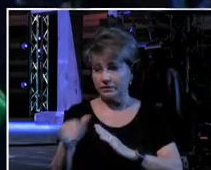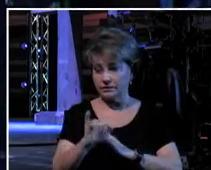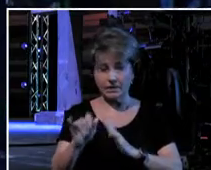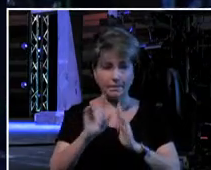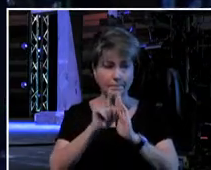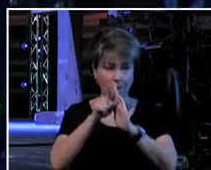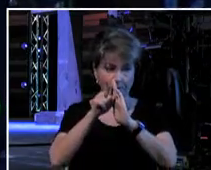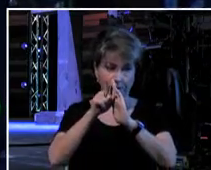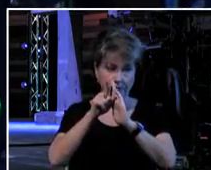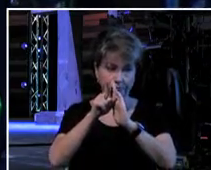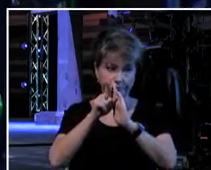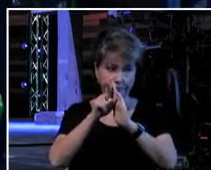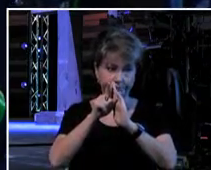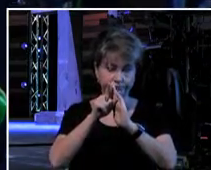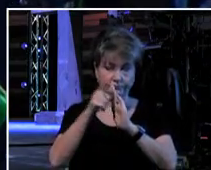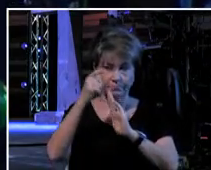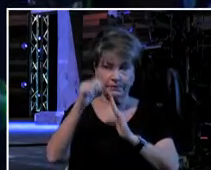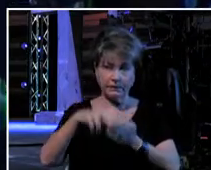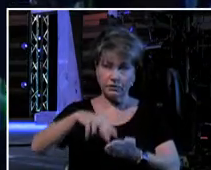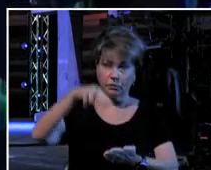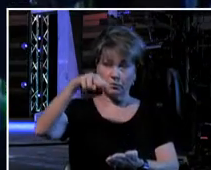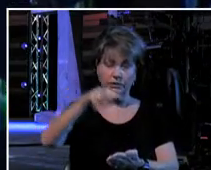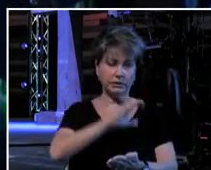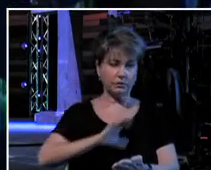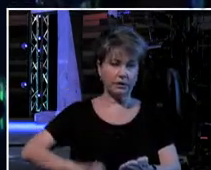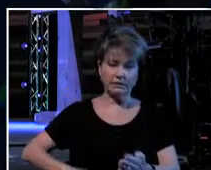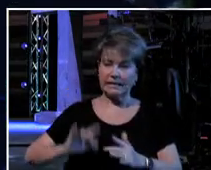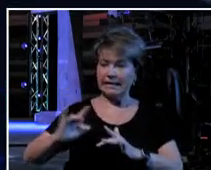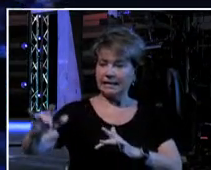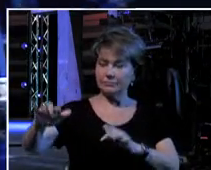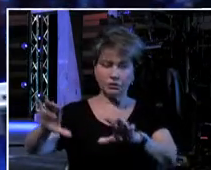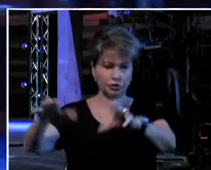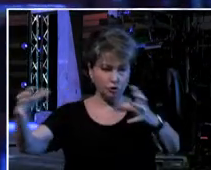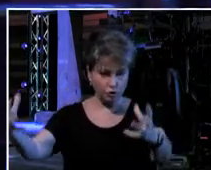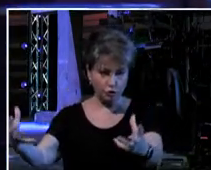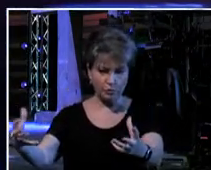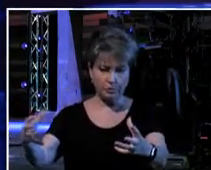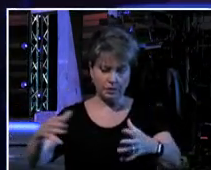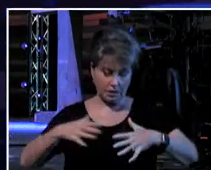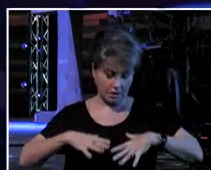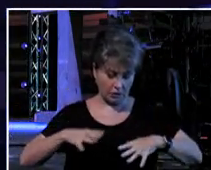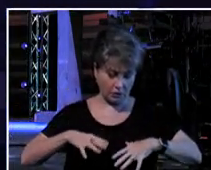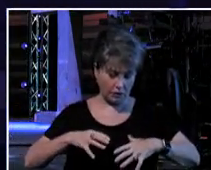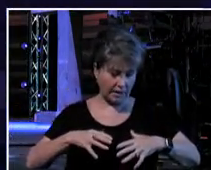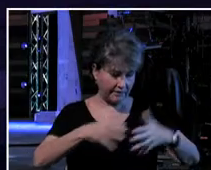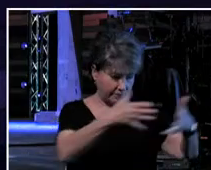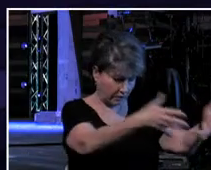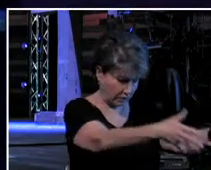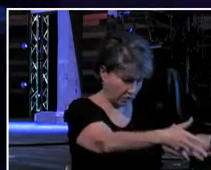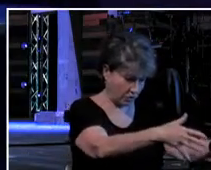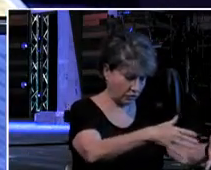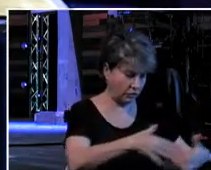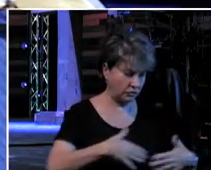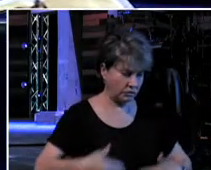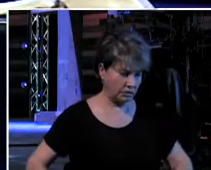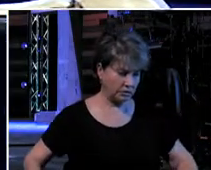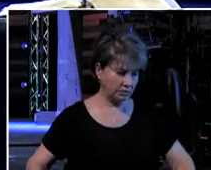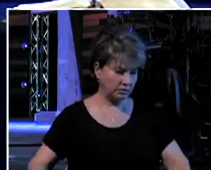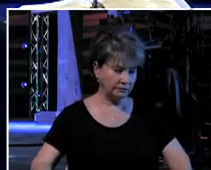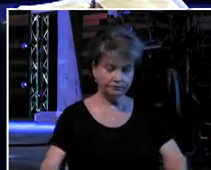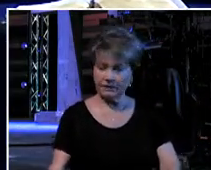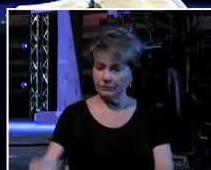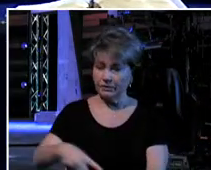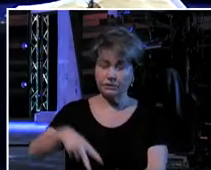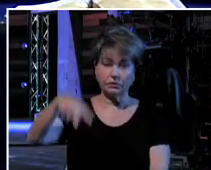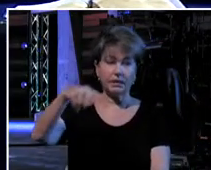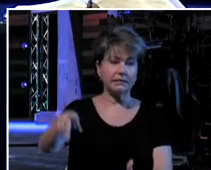moment because of the risen Christ. Empty tomb, grave clothes, risen Christ, and then